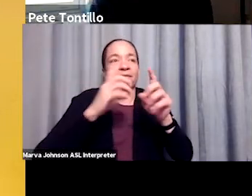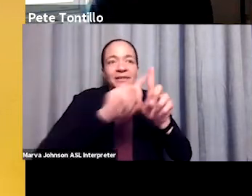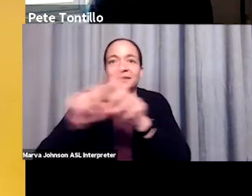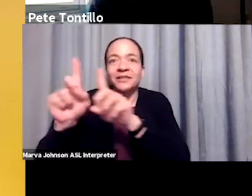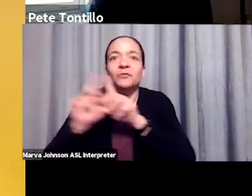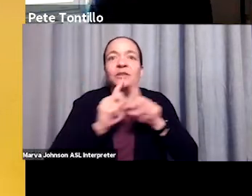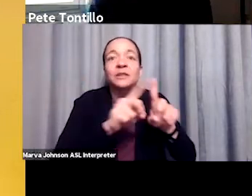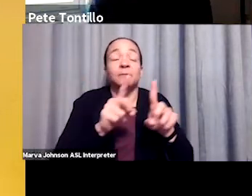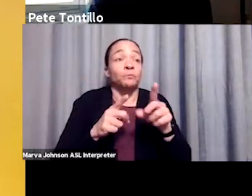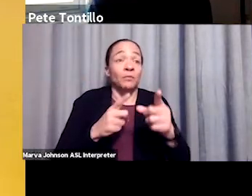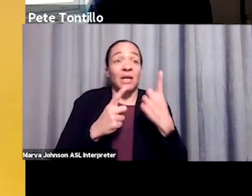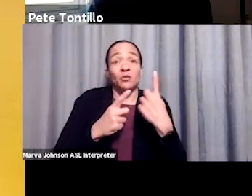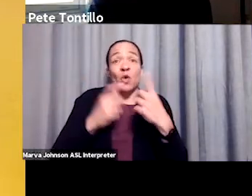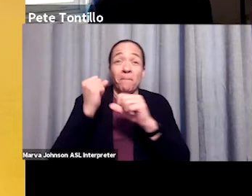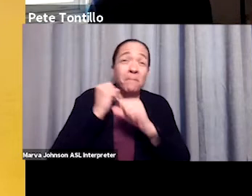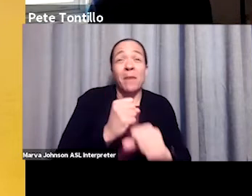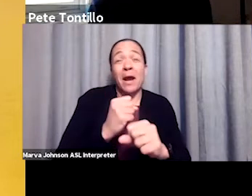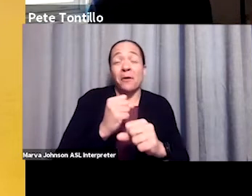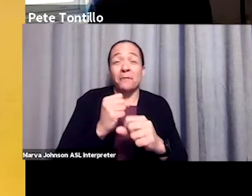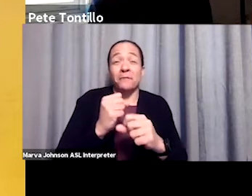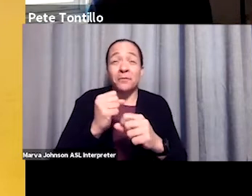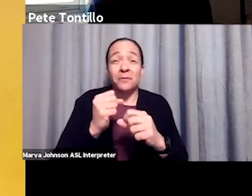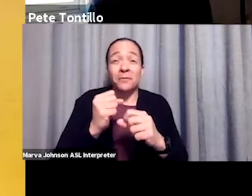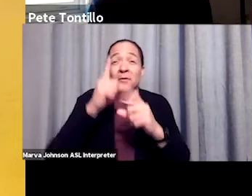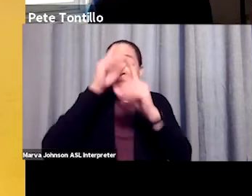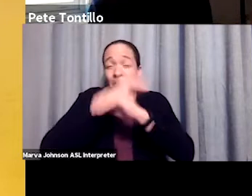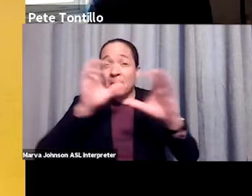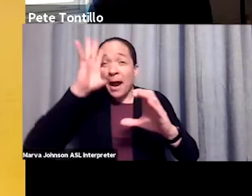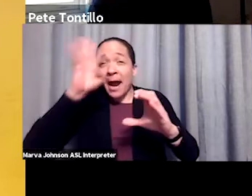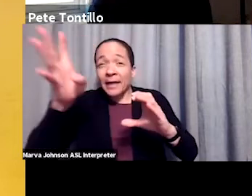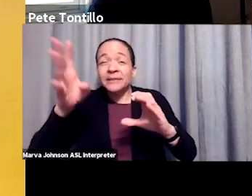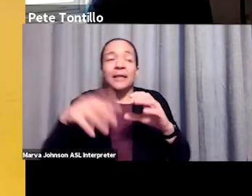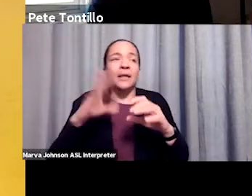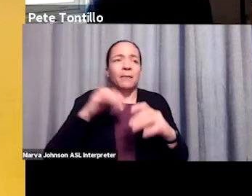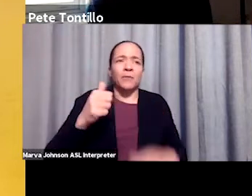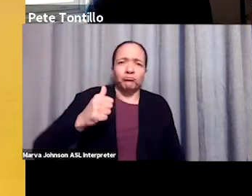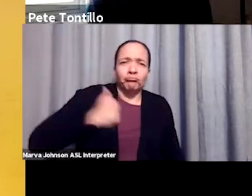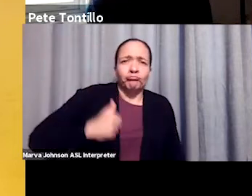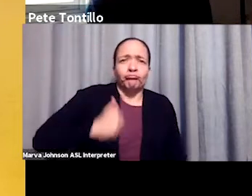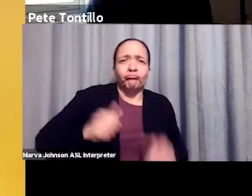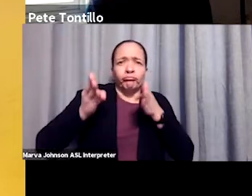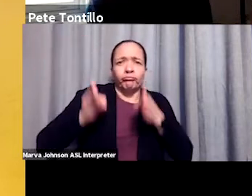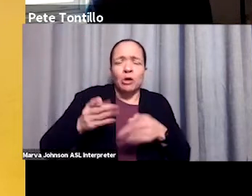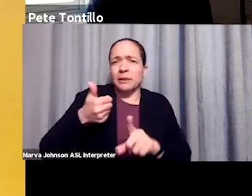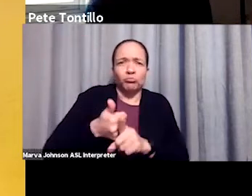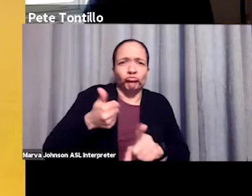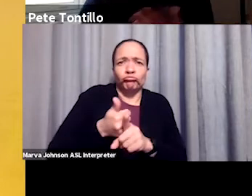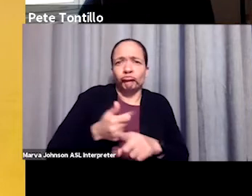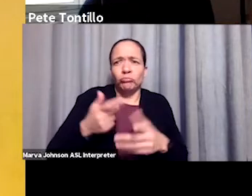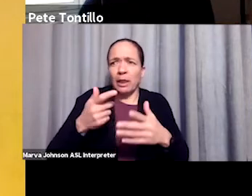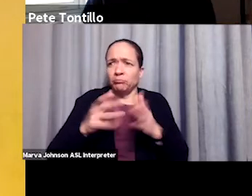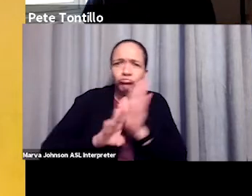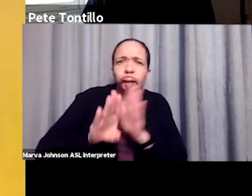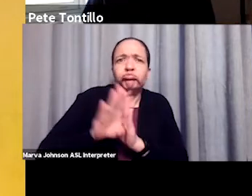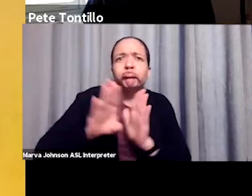one very powerful idea in the narrative about America, the rugged individual, the self-made man. And when this idea